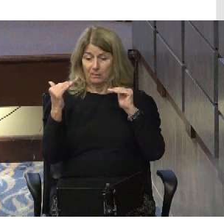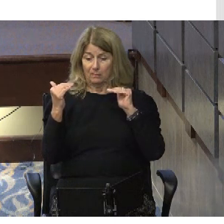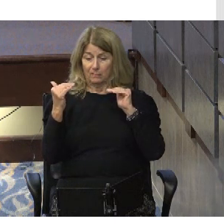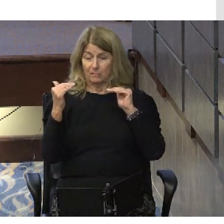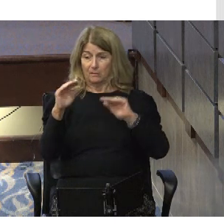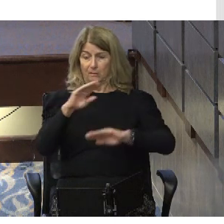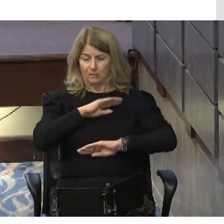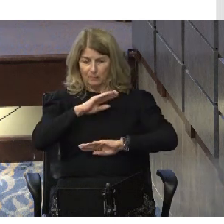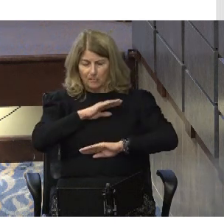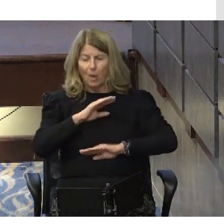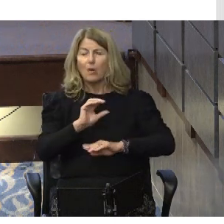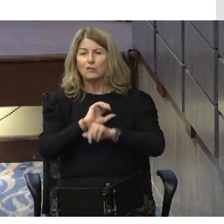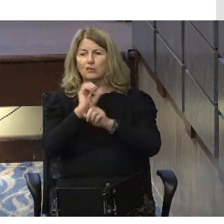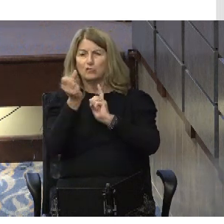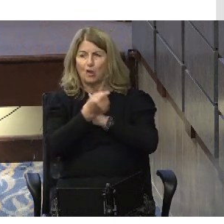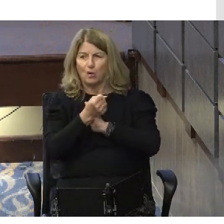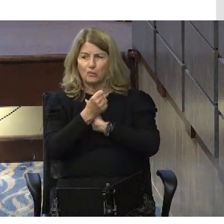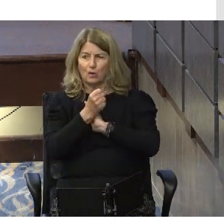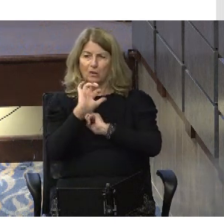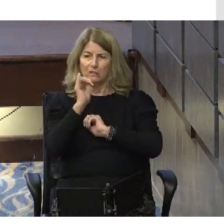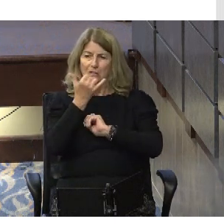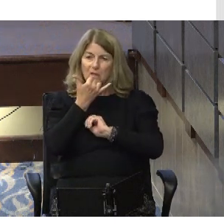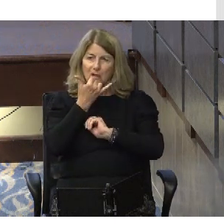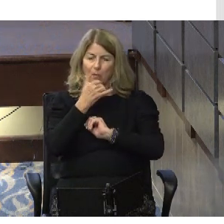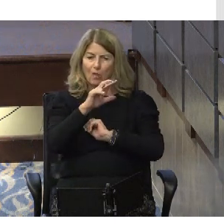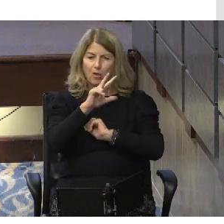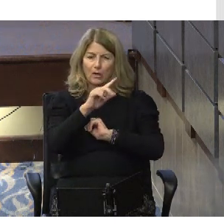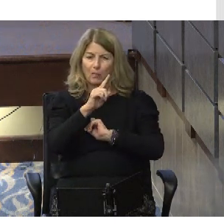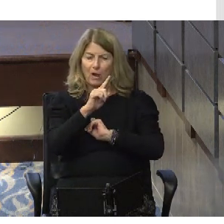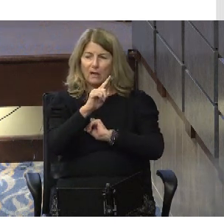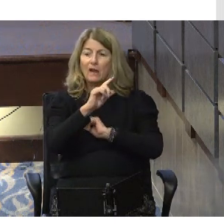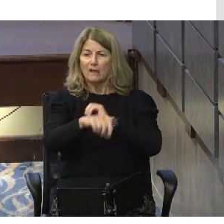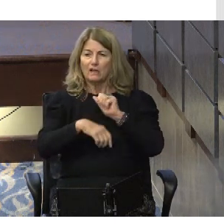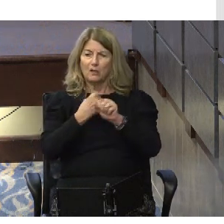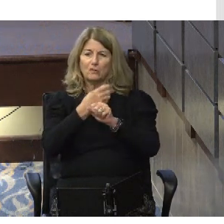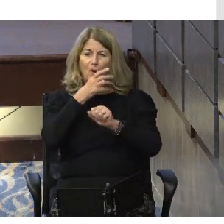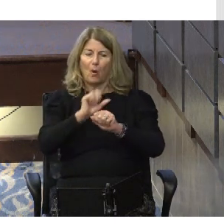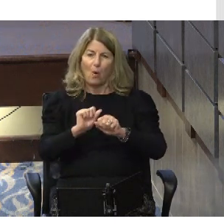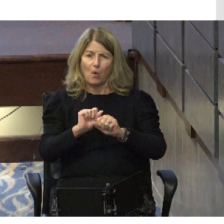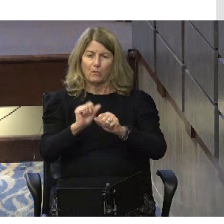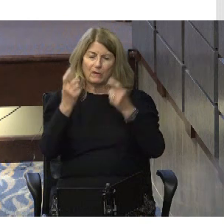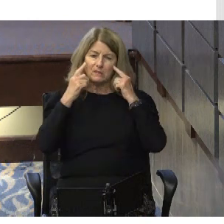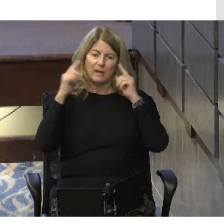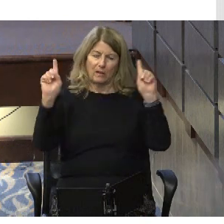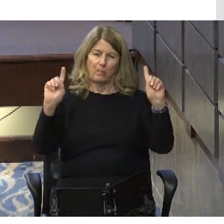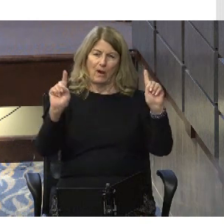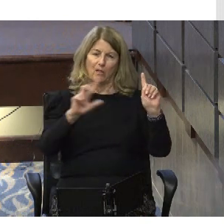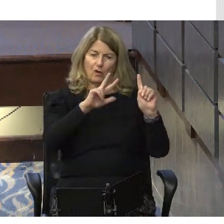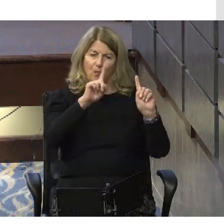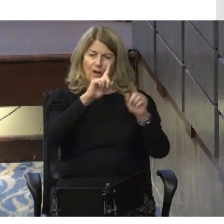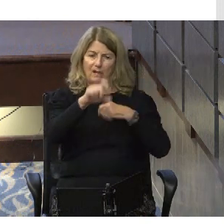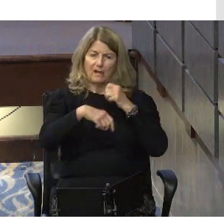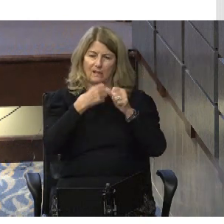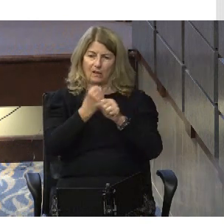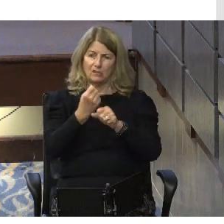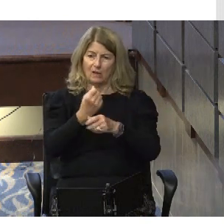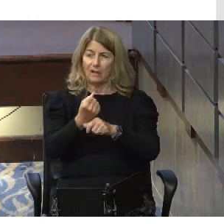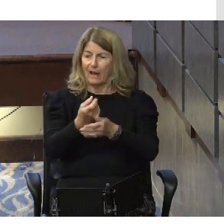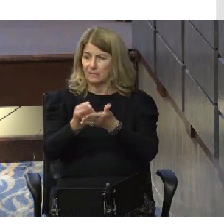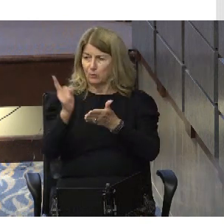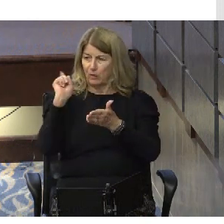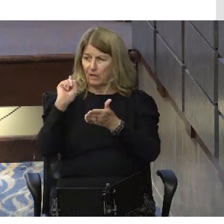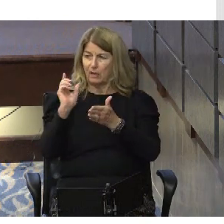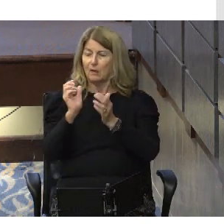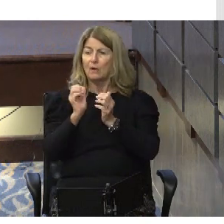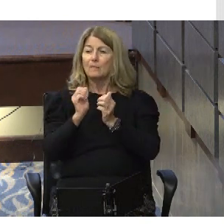well. We are 31 years old. We celebrated our 31st year last week with a banquet at the base. We've